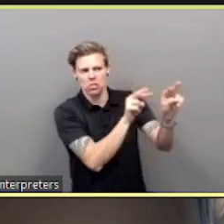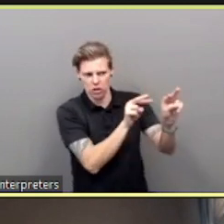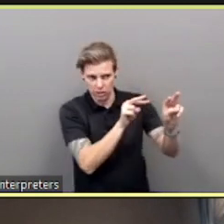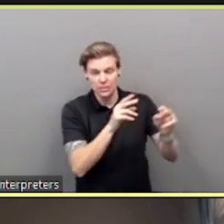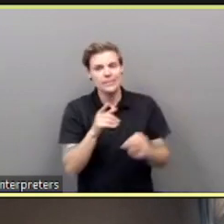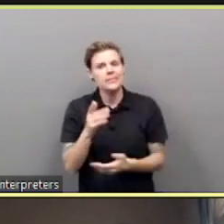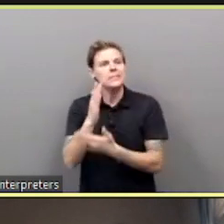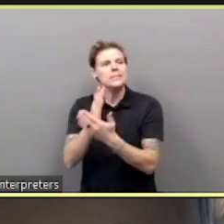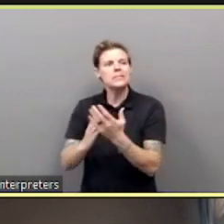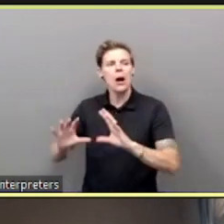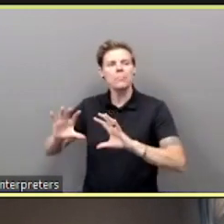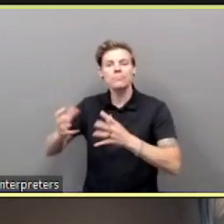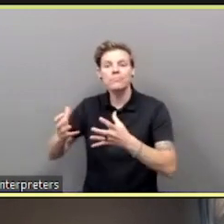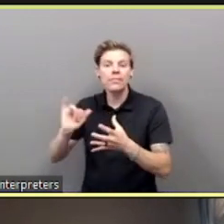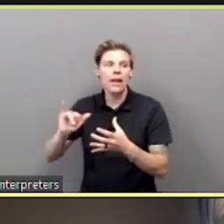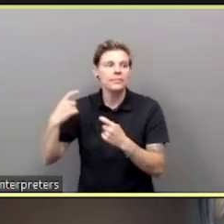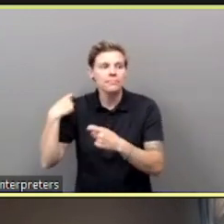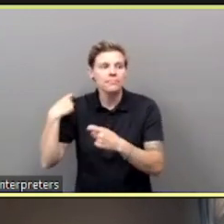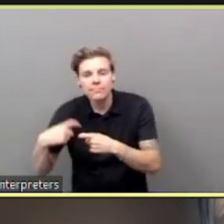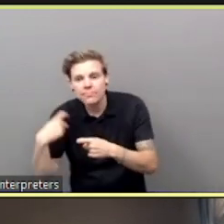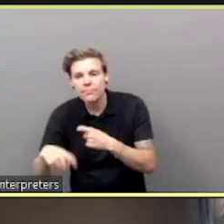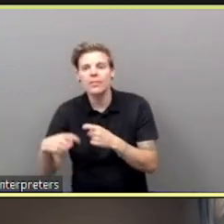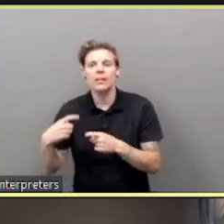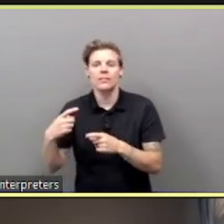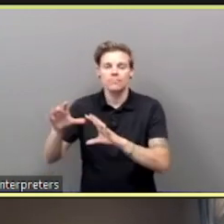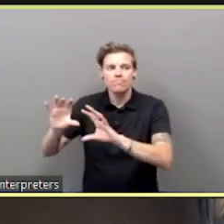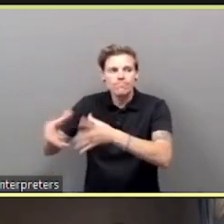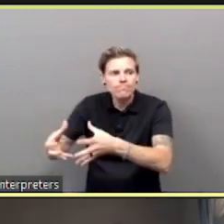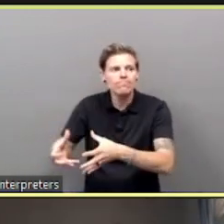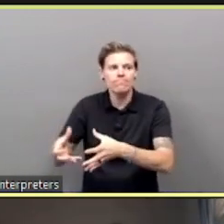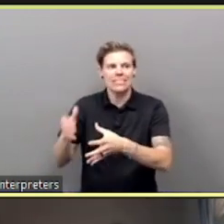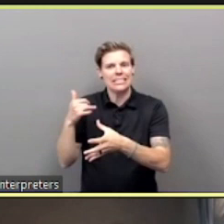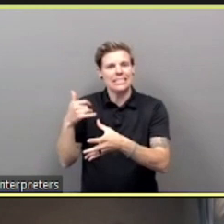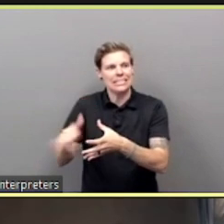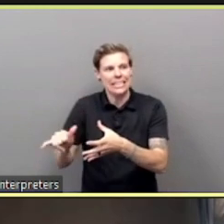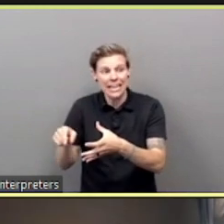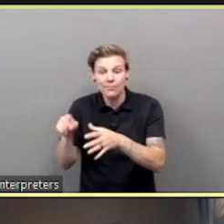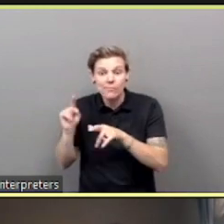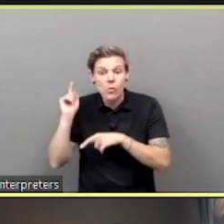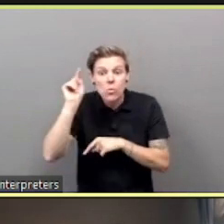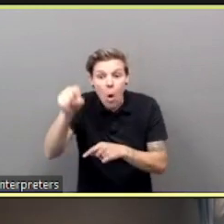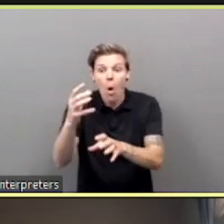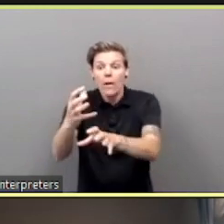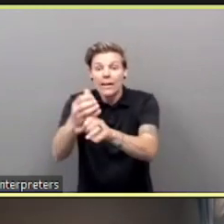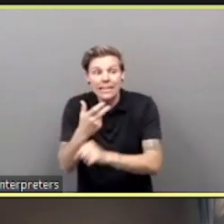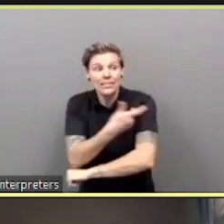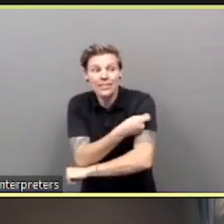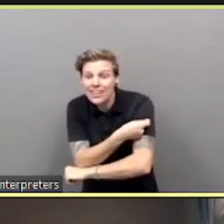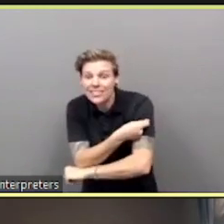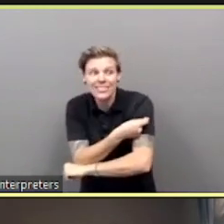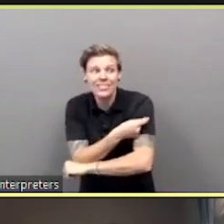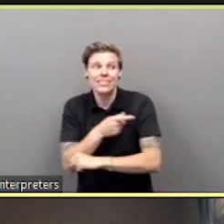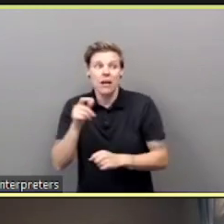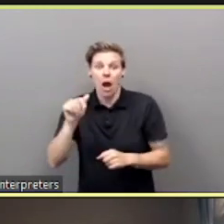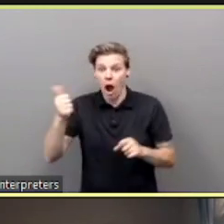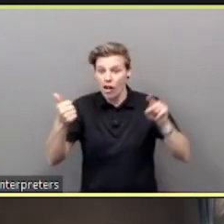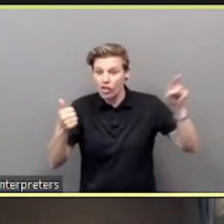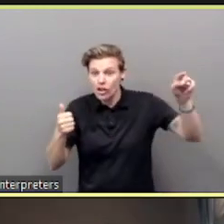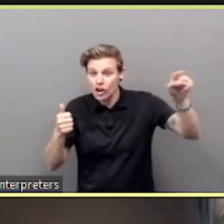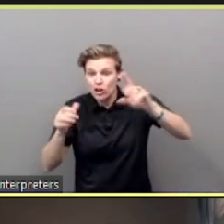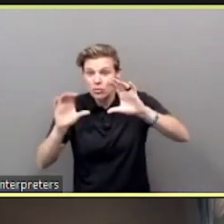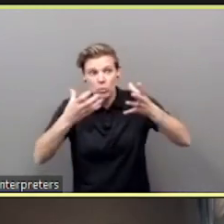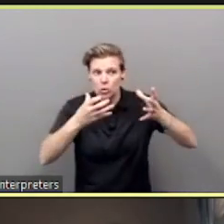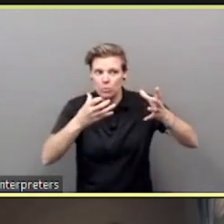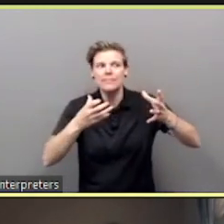Hispanic, Latino populations are not getting vaccinated at the same rate as other groups and as well as African